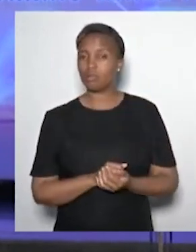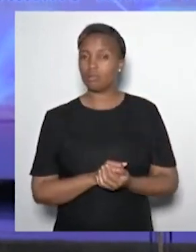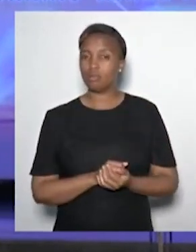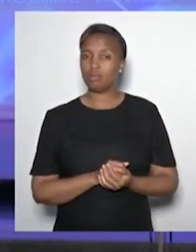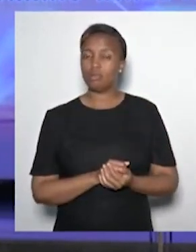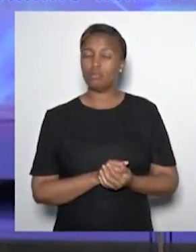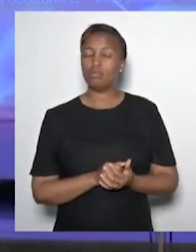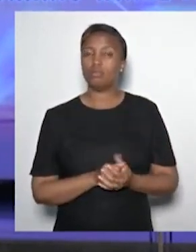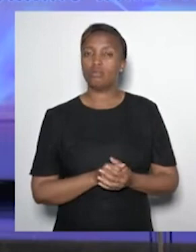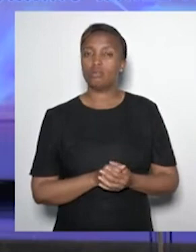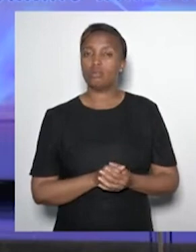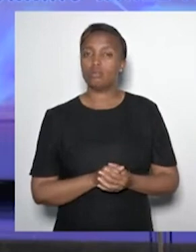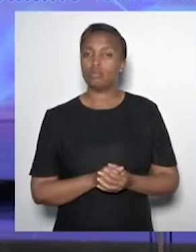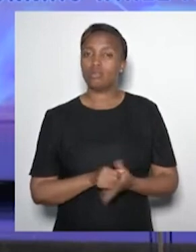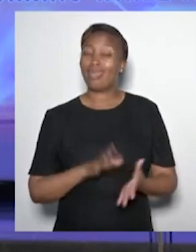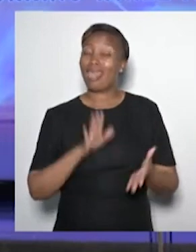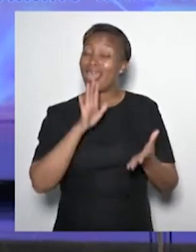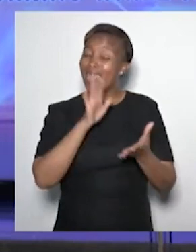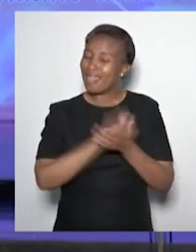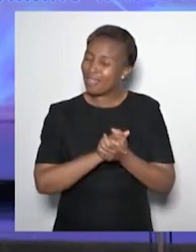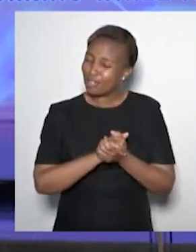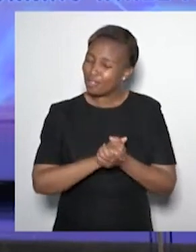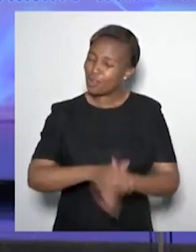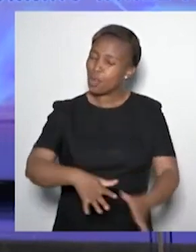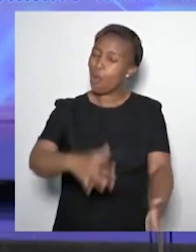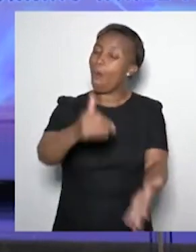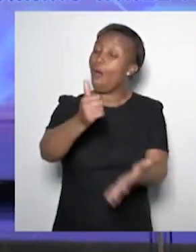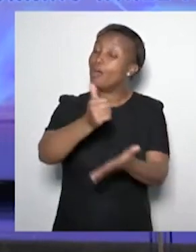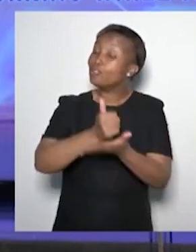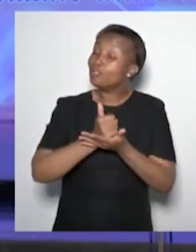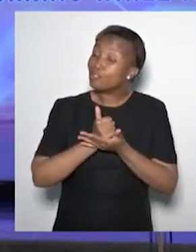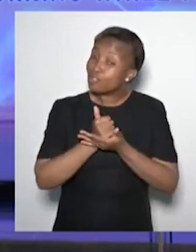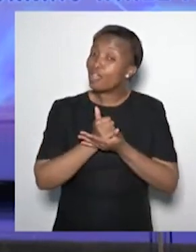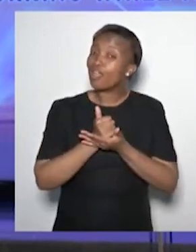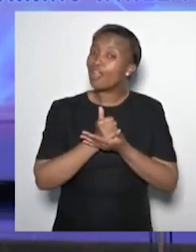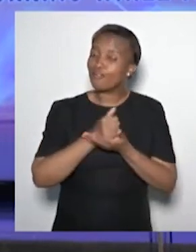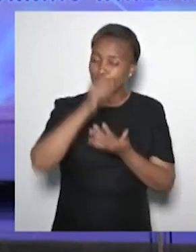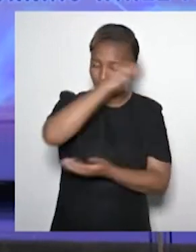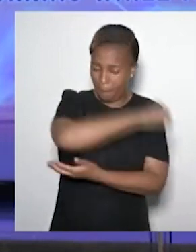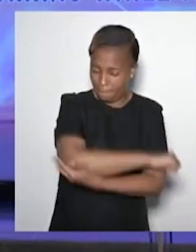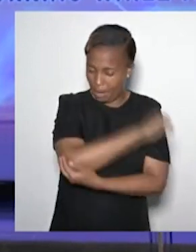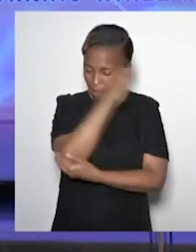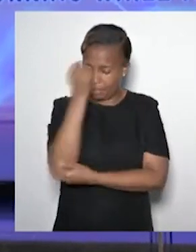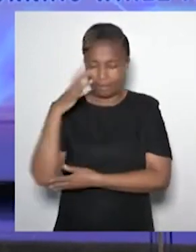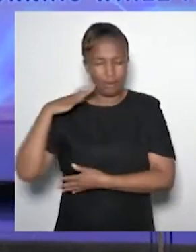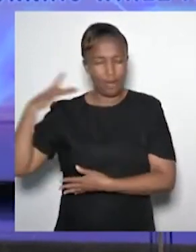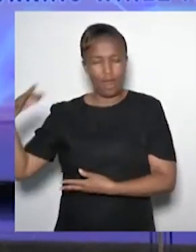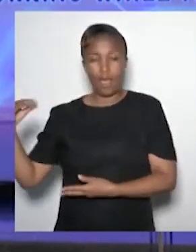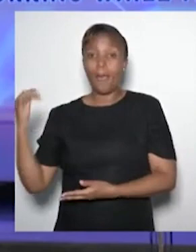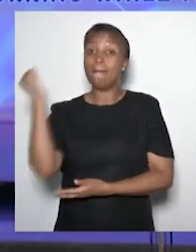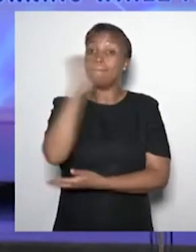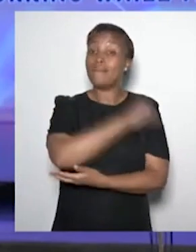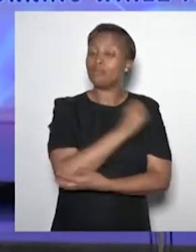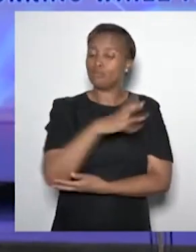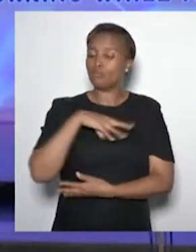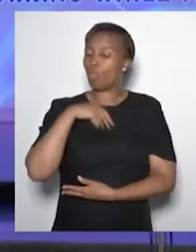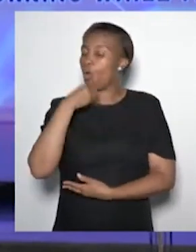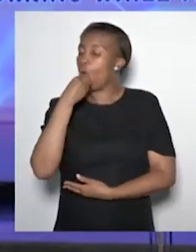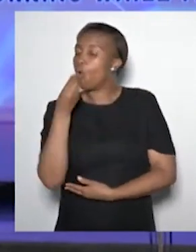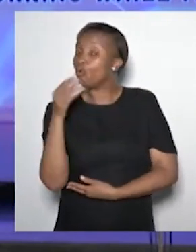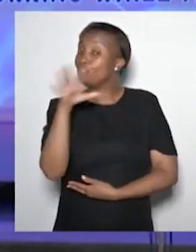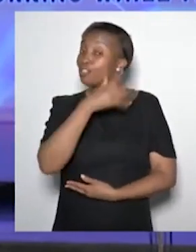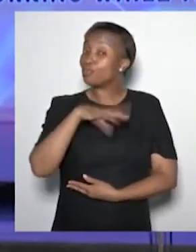and you are saved, baptized in water, and also baptized with the Holy Spirit,